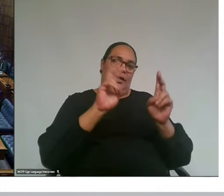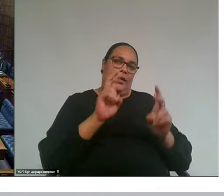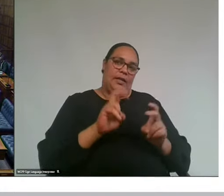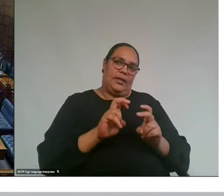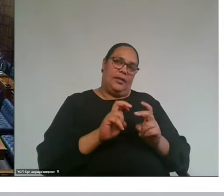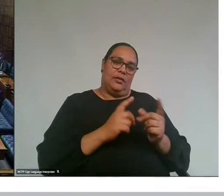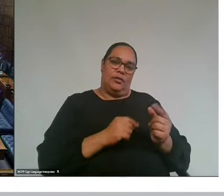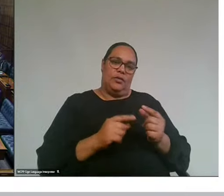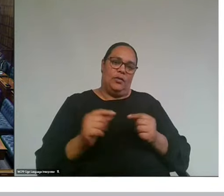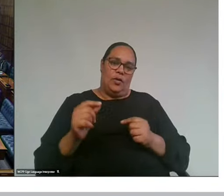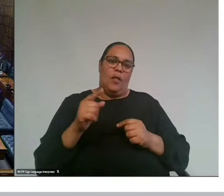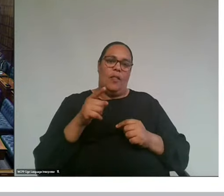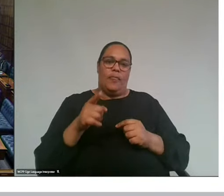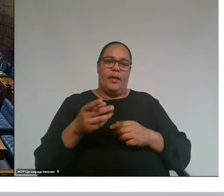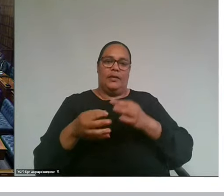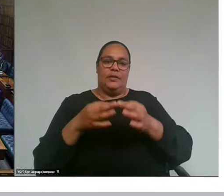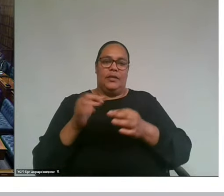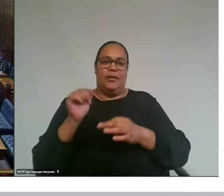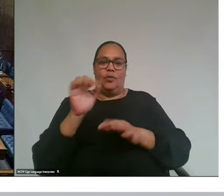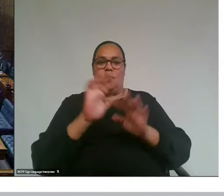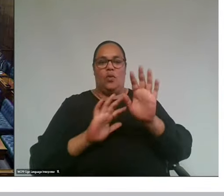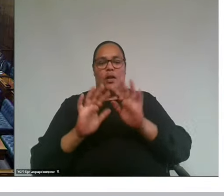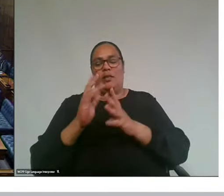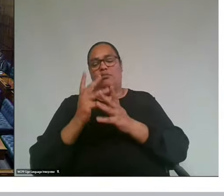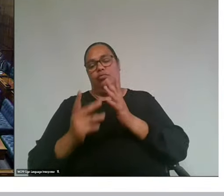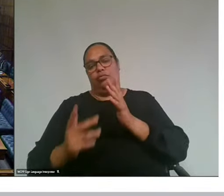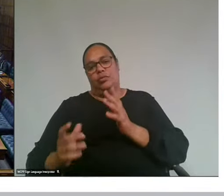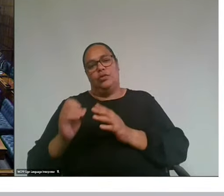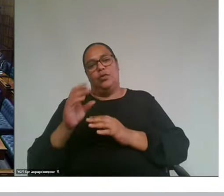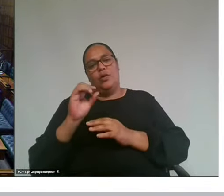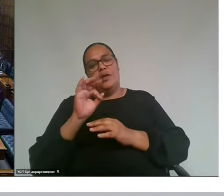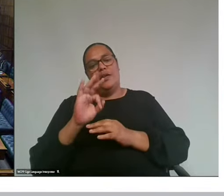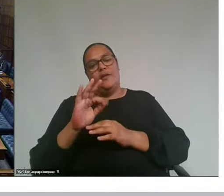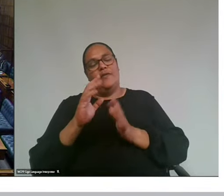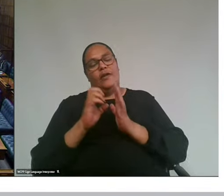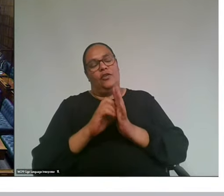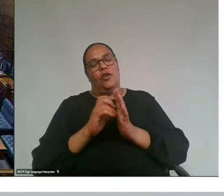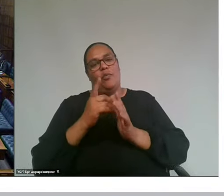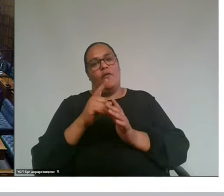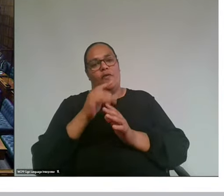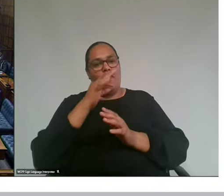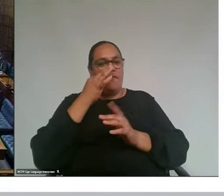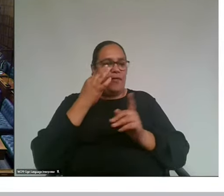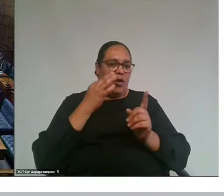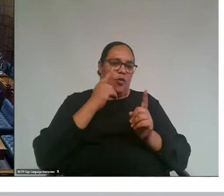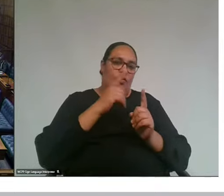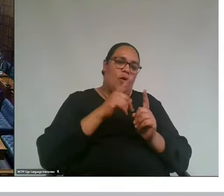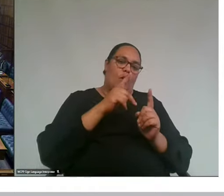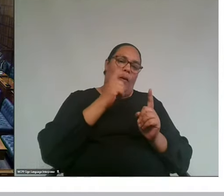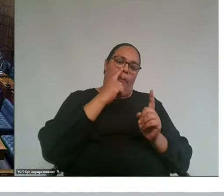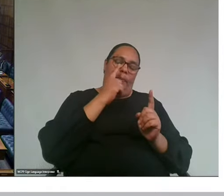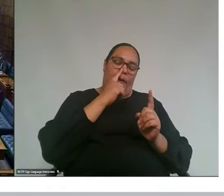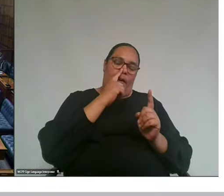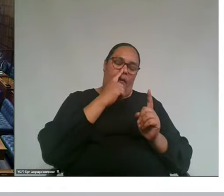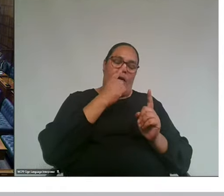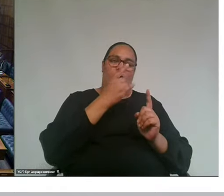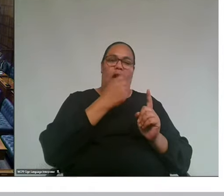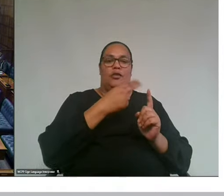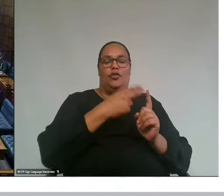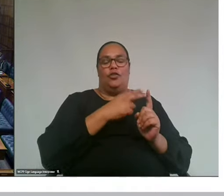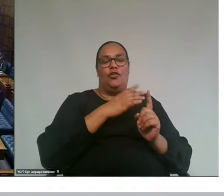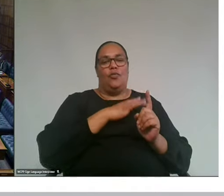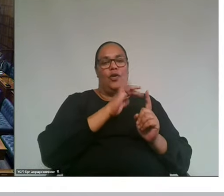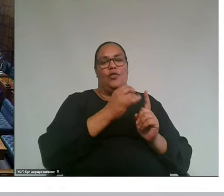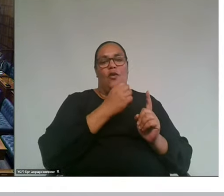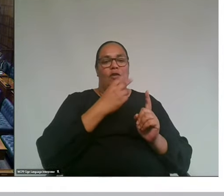electrolyzer that defines the colors and so forth so if so for example for France they are pro pink hydrogen because they